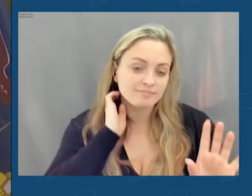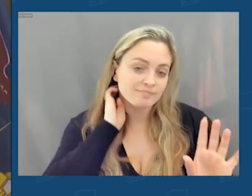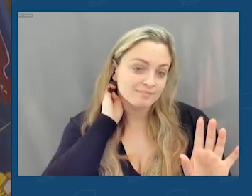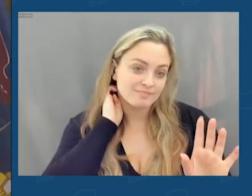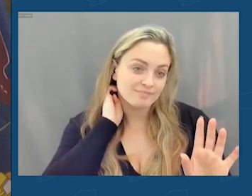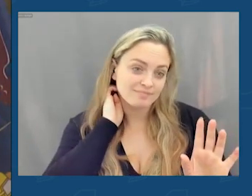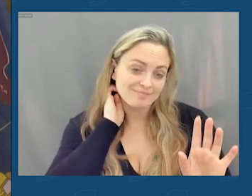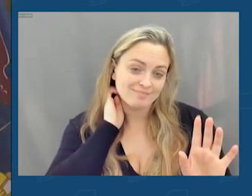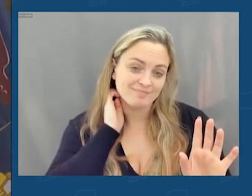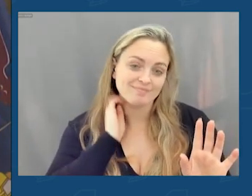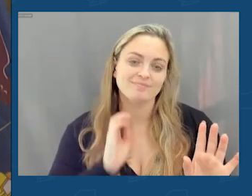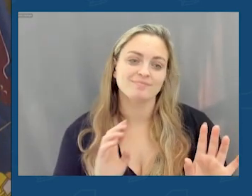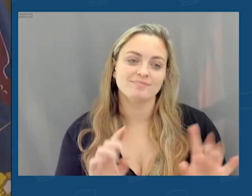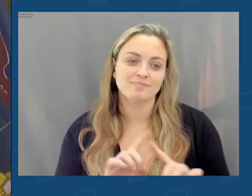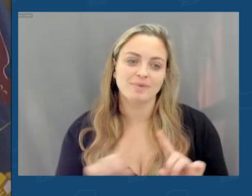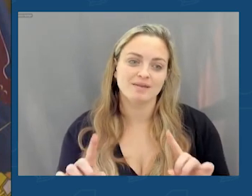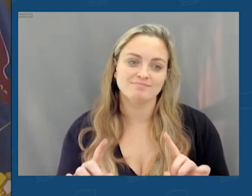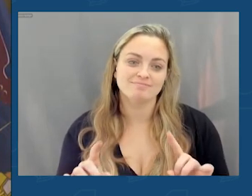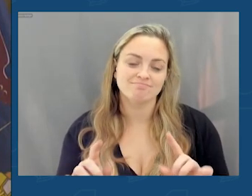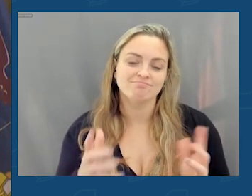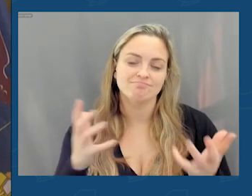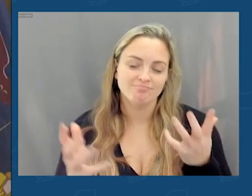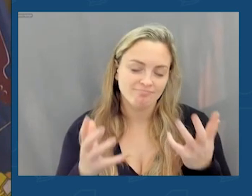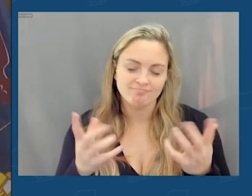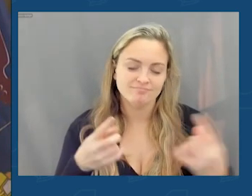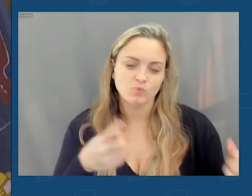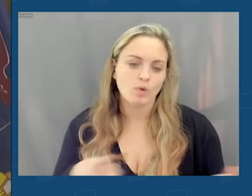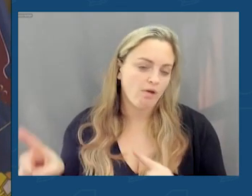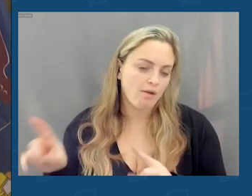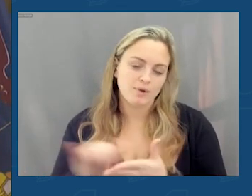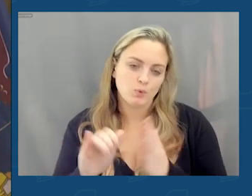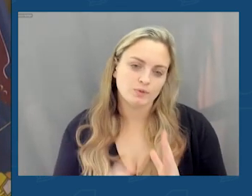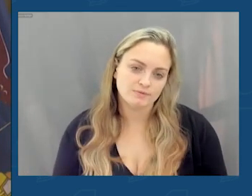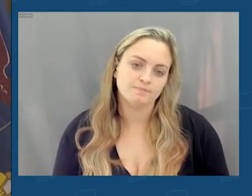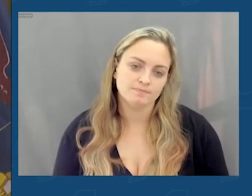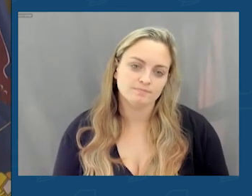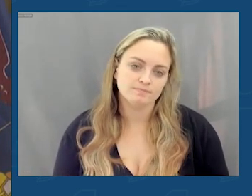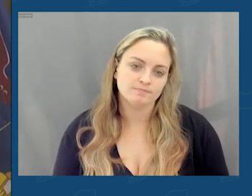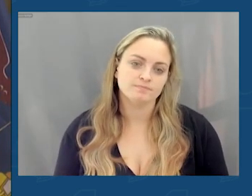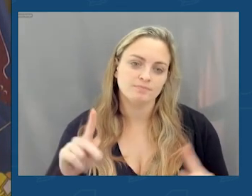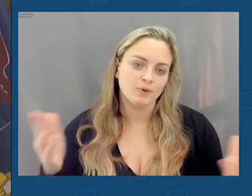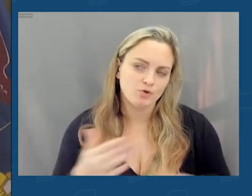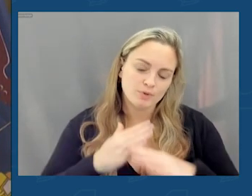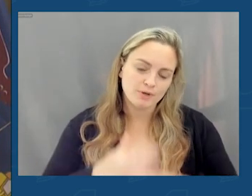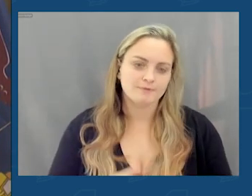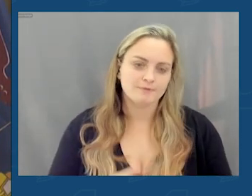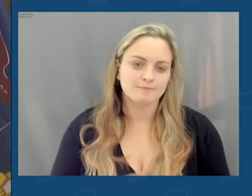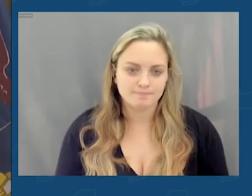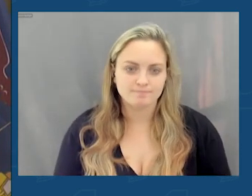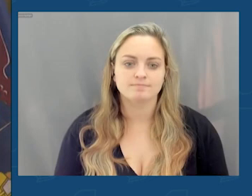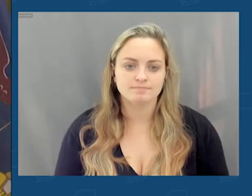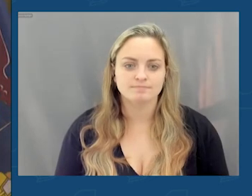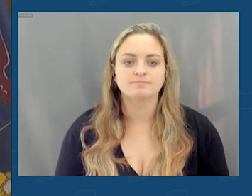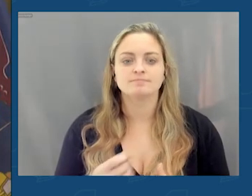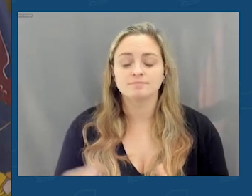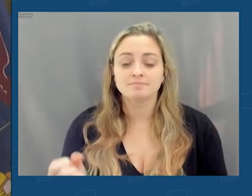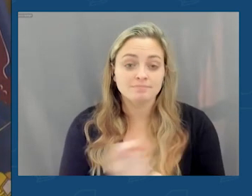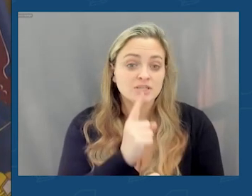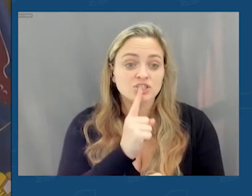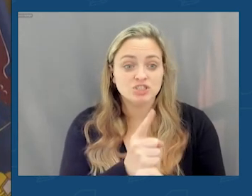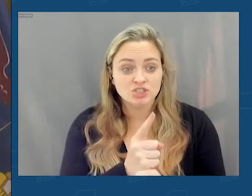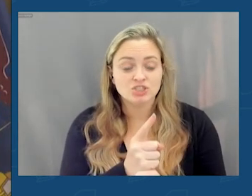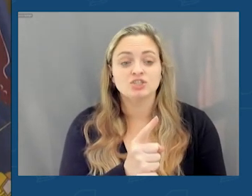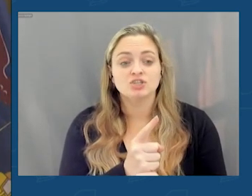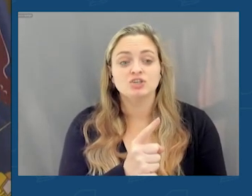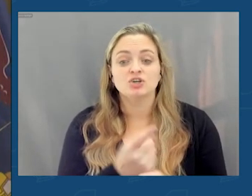But this is what's happening to New Yorkers. The people we're here to protect. And so we're going to make sure that we're signing